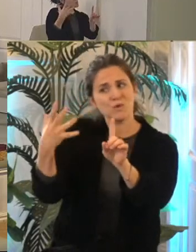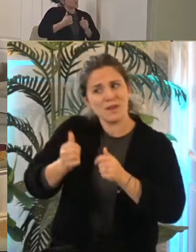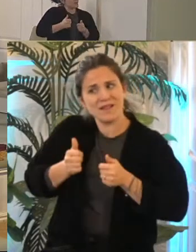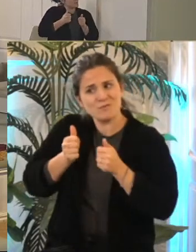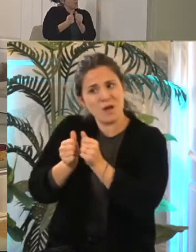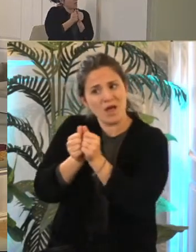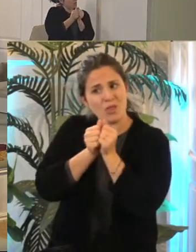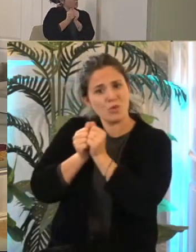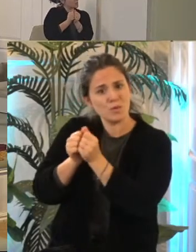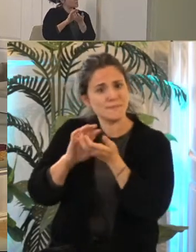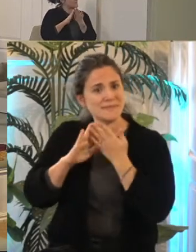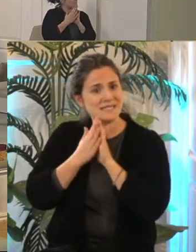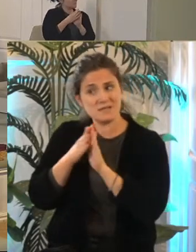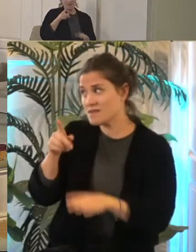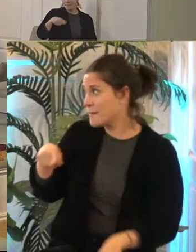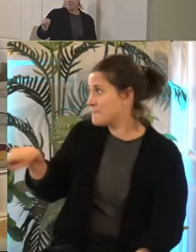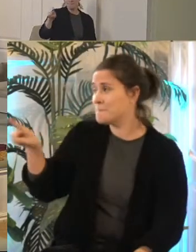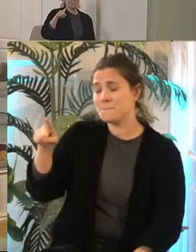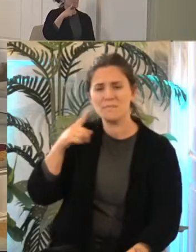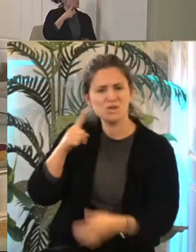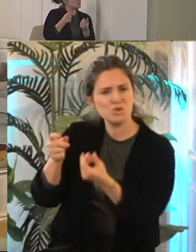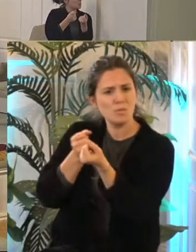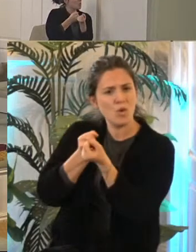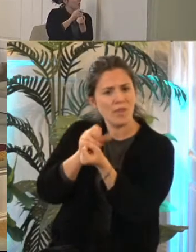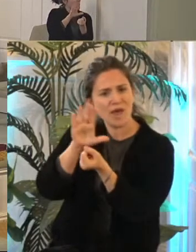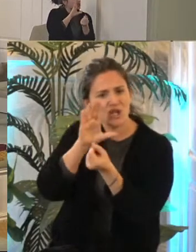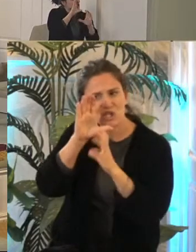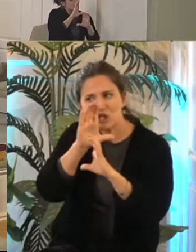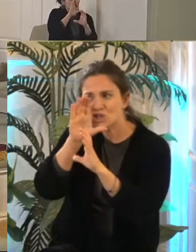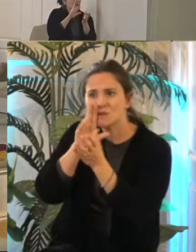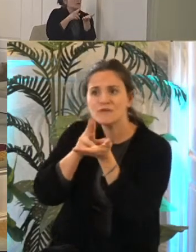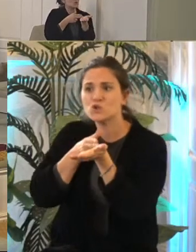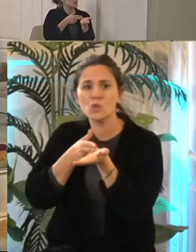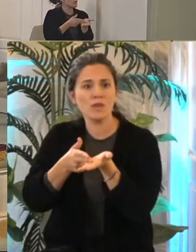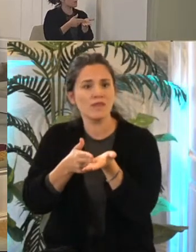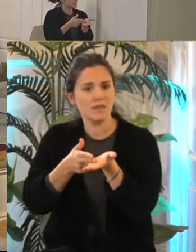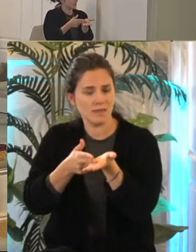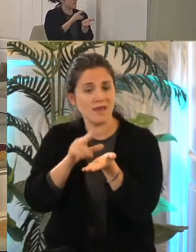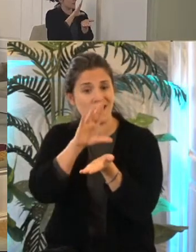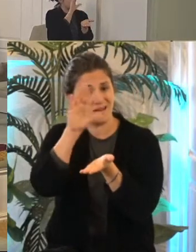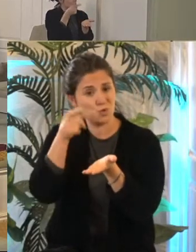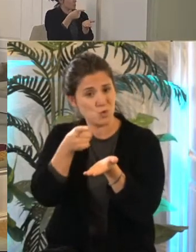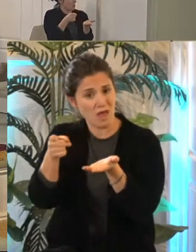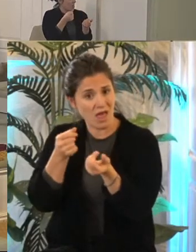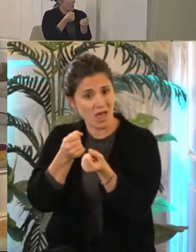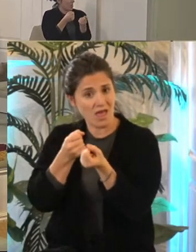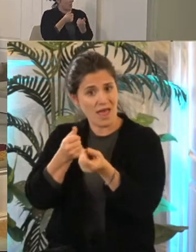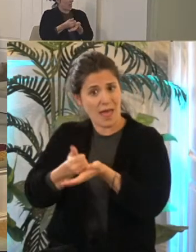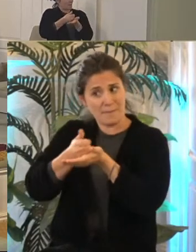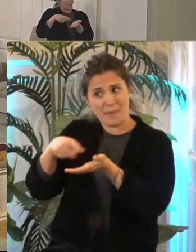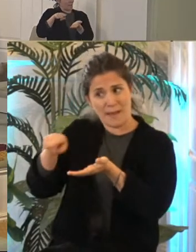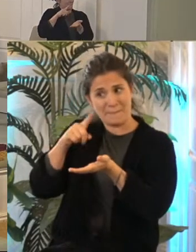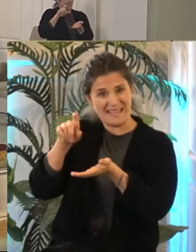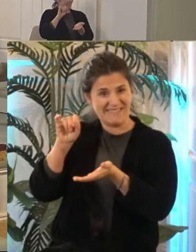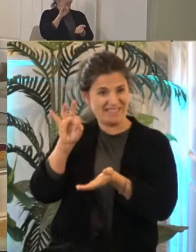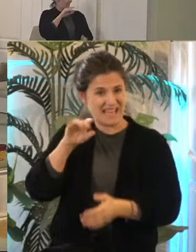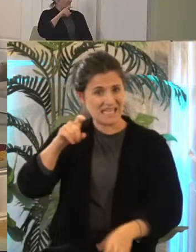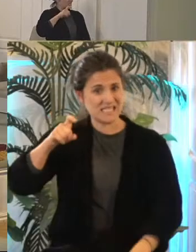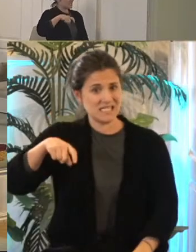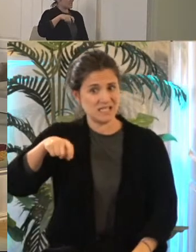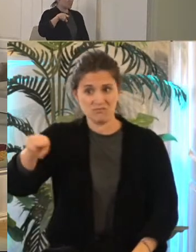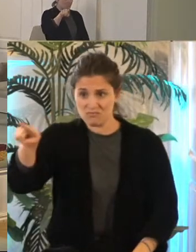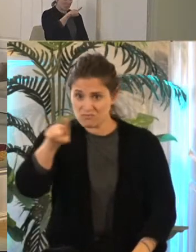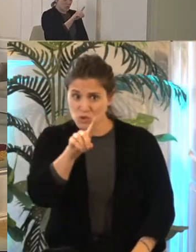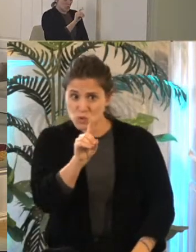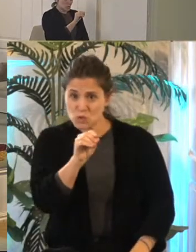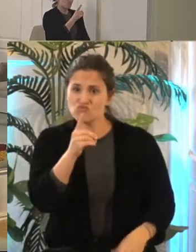peace, support their search for truth with love, and help them when they are in need? If so, please